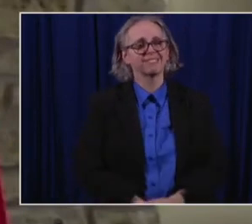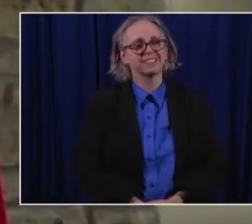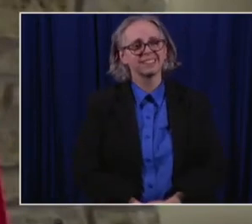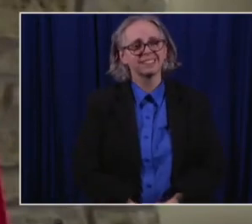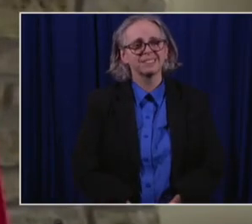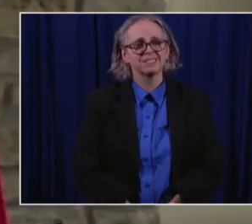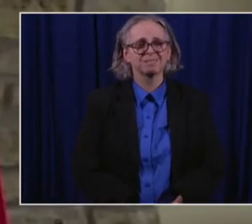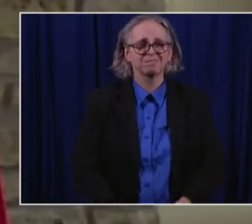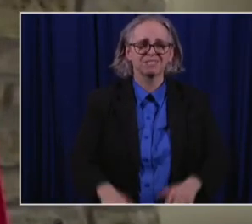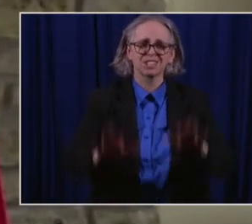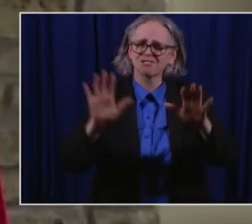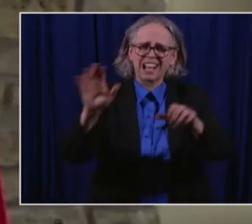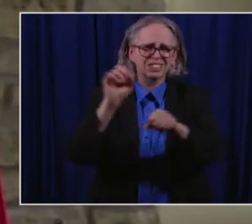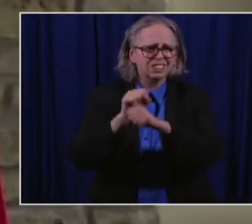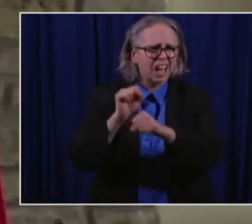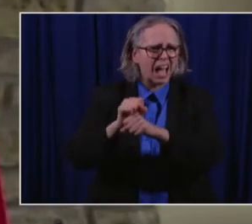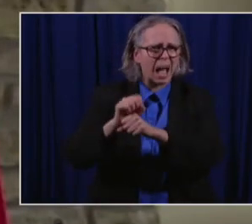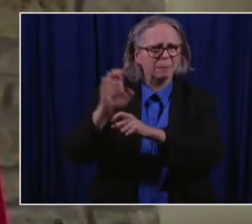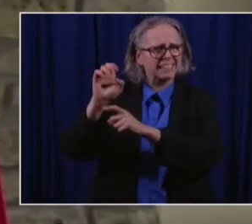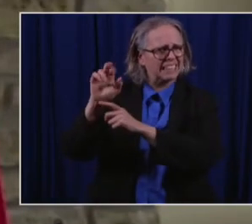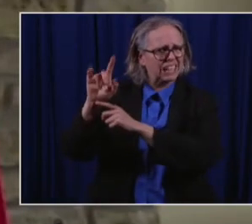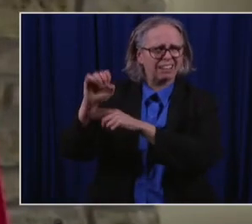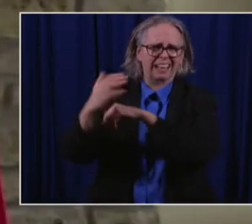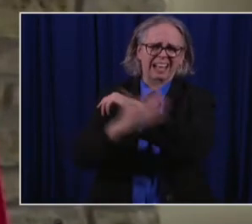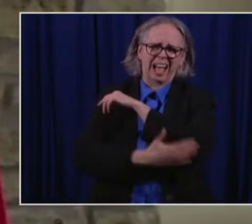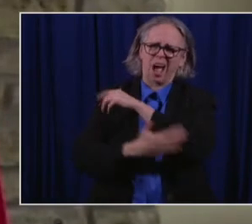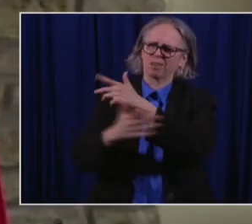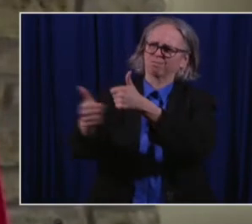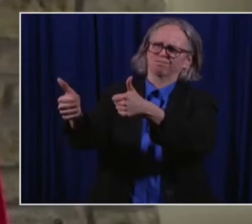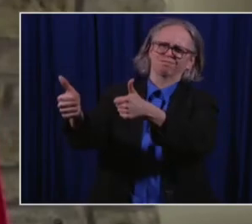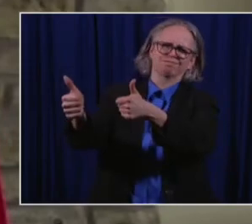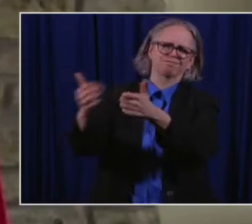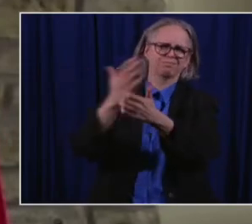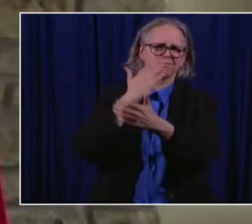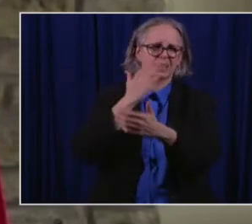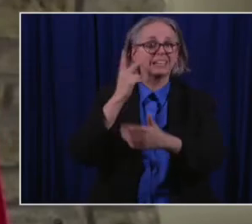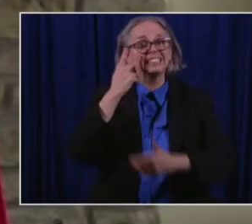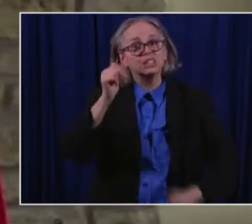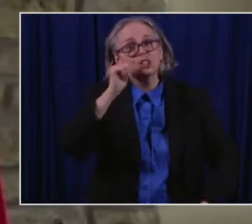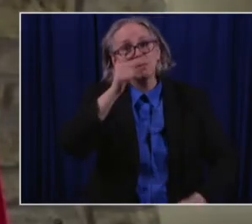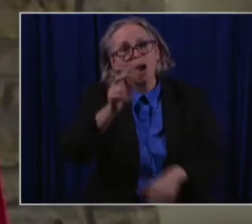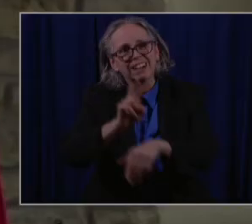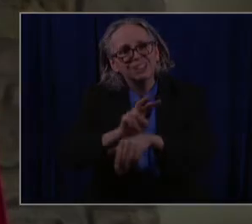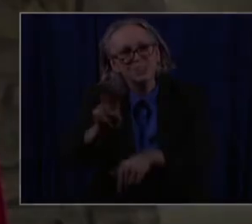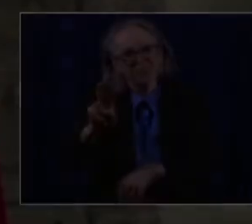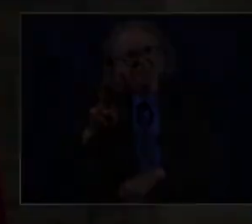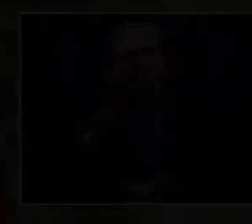very much for that video, and we'll see you all tomorrow at 2 o'clock. Thank you.